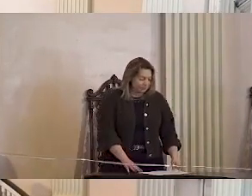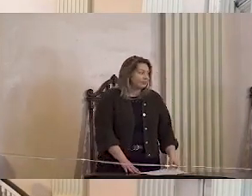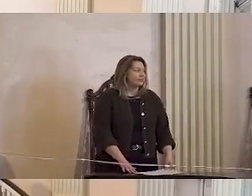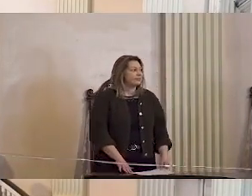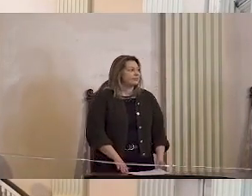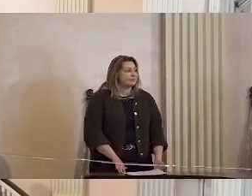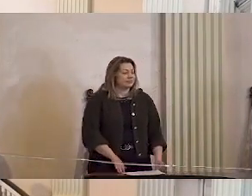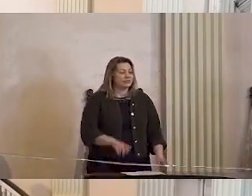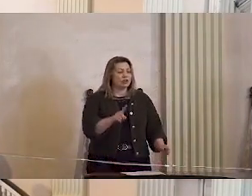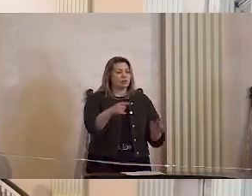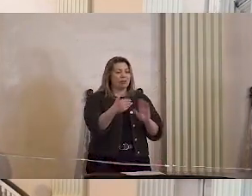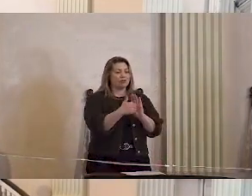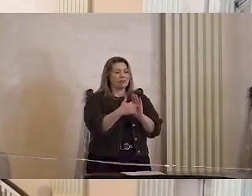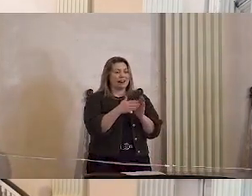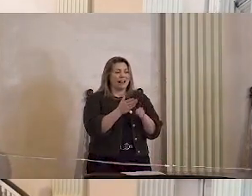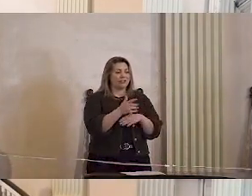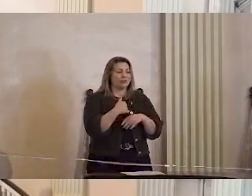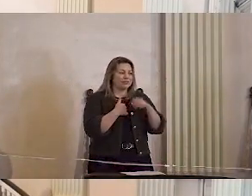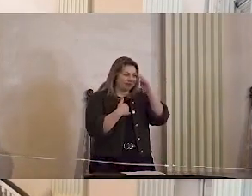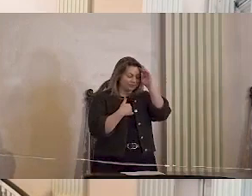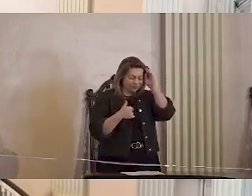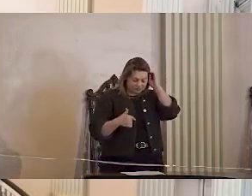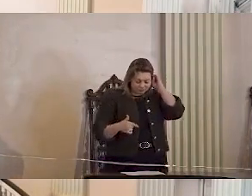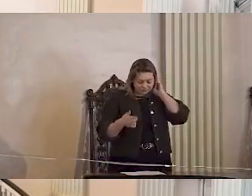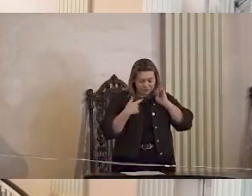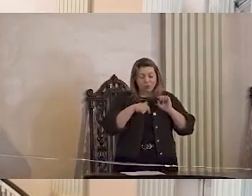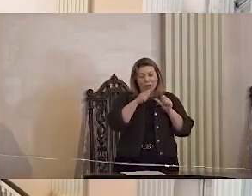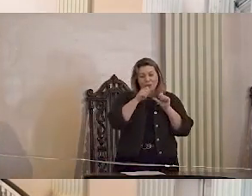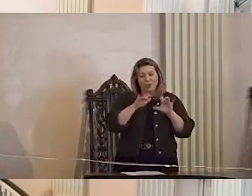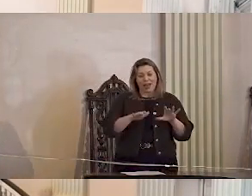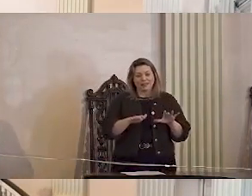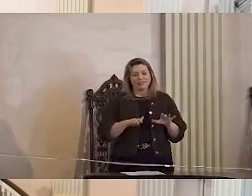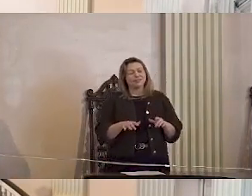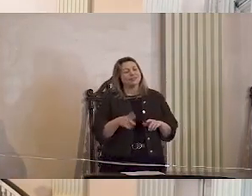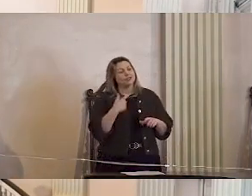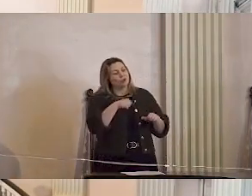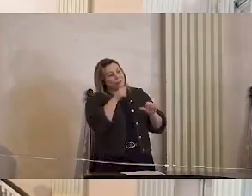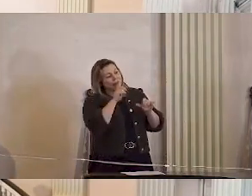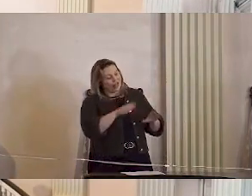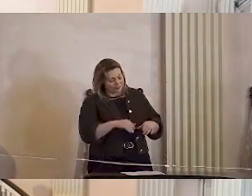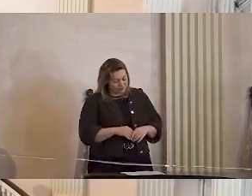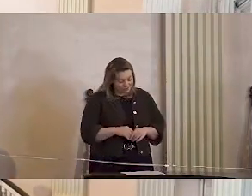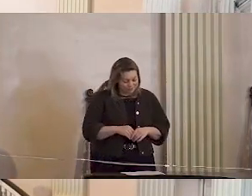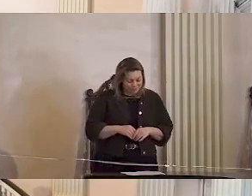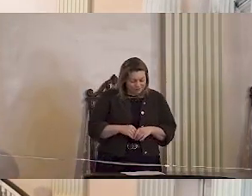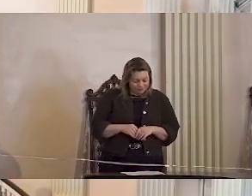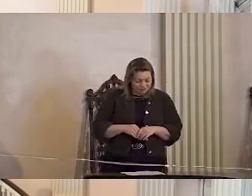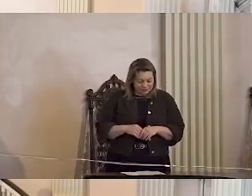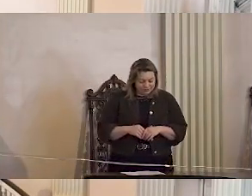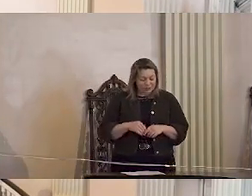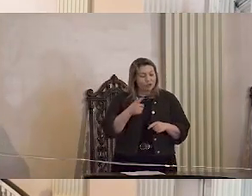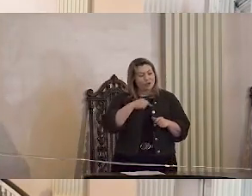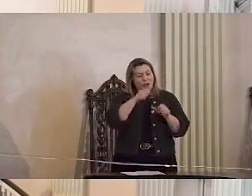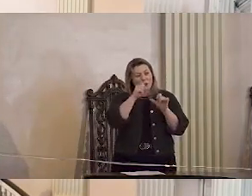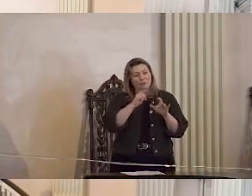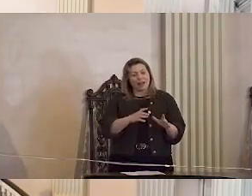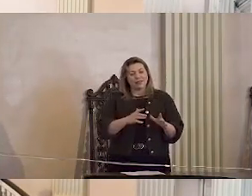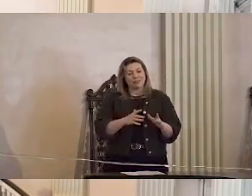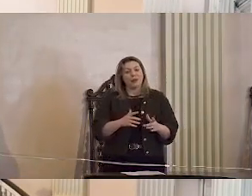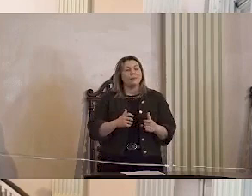you repeat after me just the words, we are blessed. We are blessed. We are blessed by being. We are blessed by being.